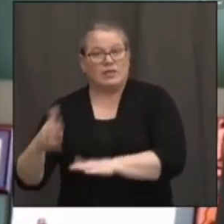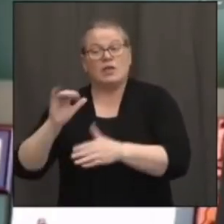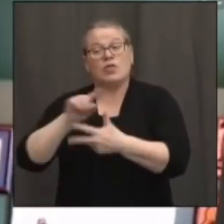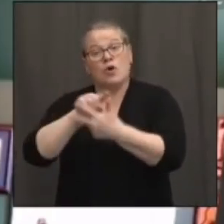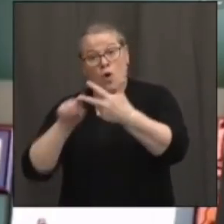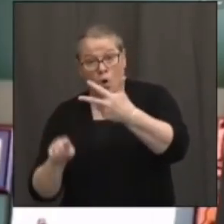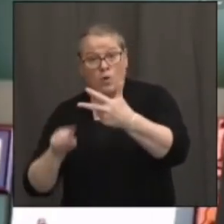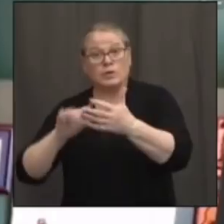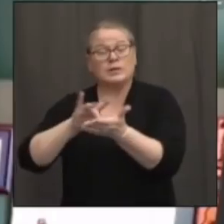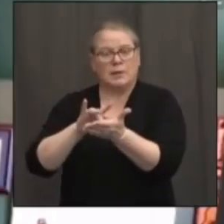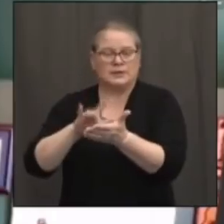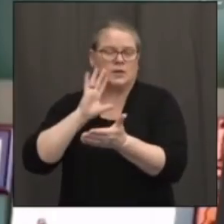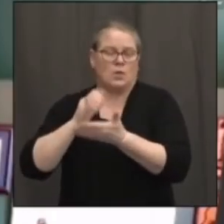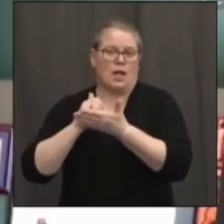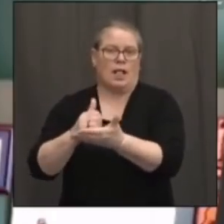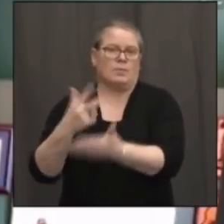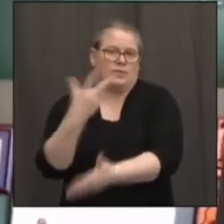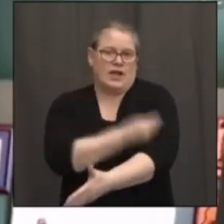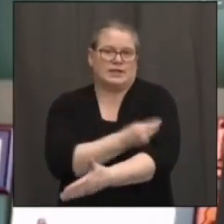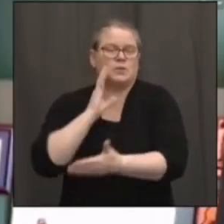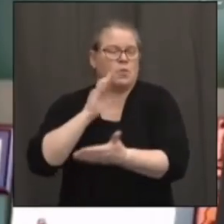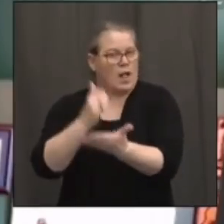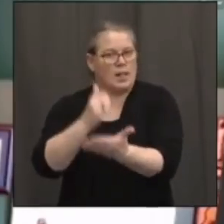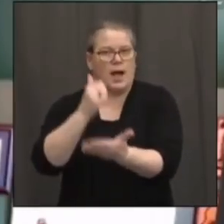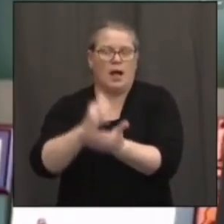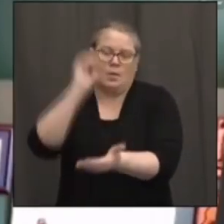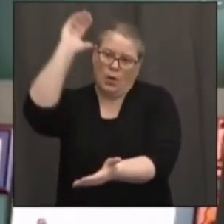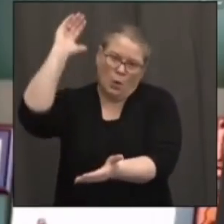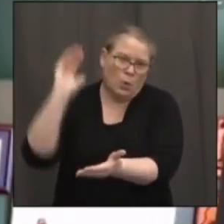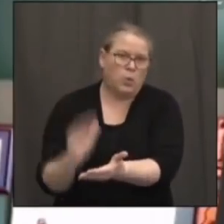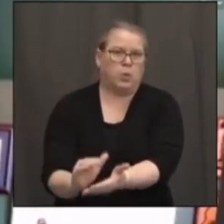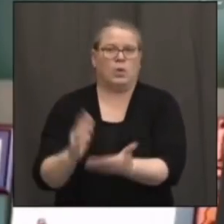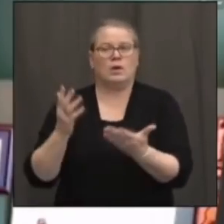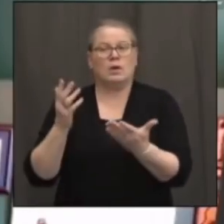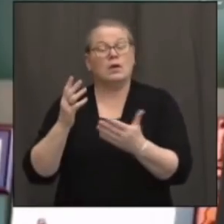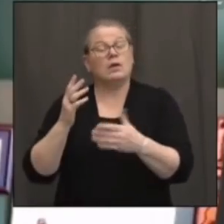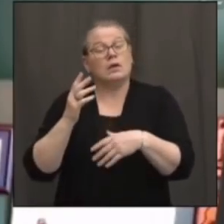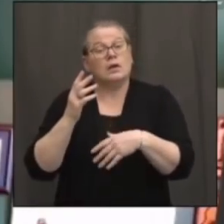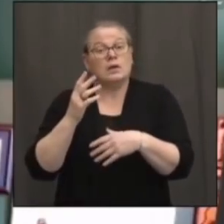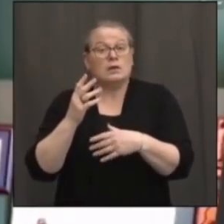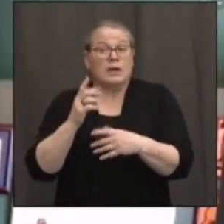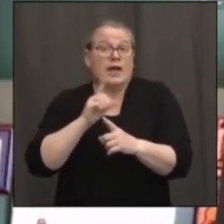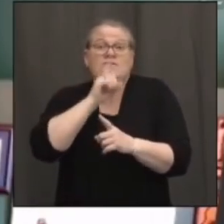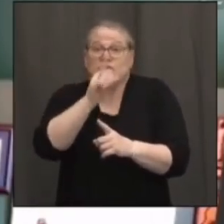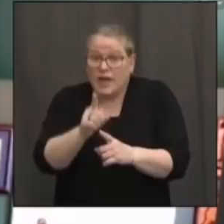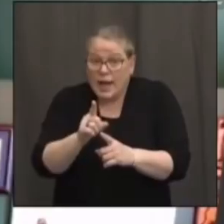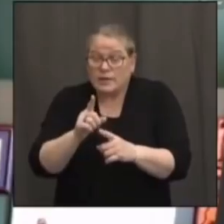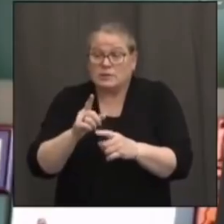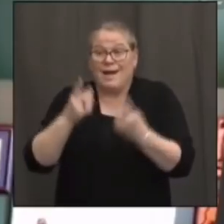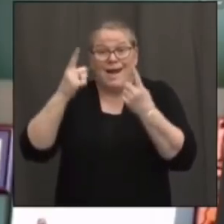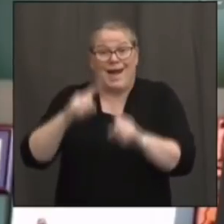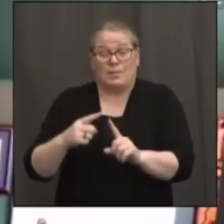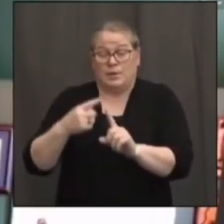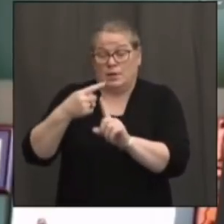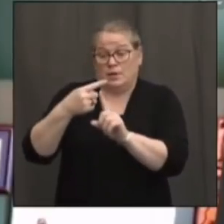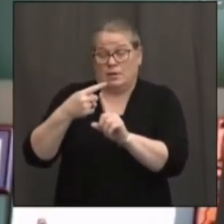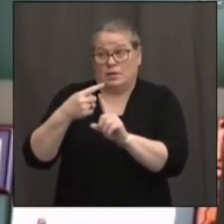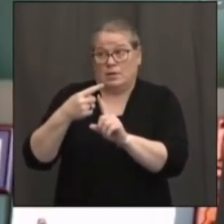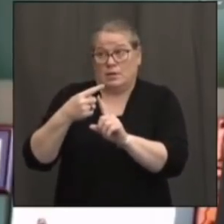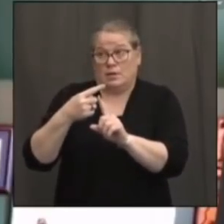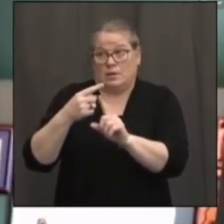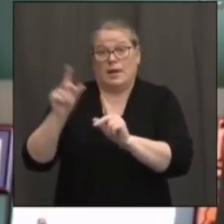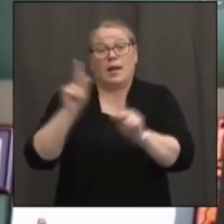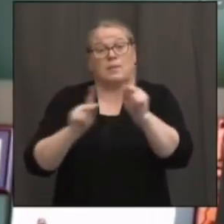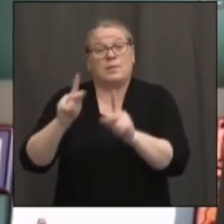of efficacy against those cases of severe COVID-19. And in fact, a month, 4 weeks after